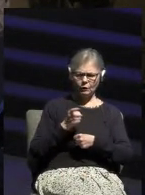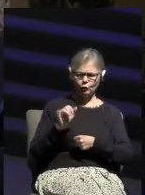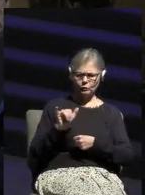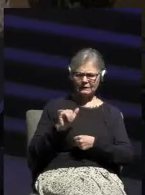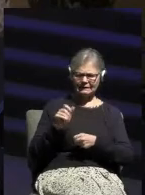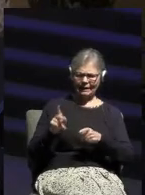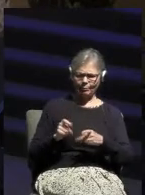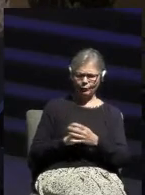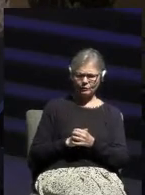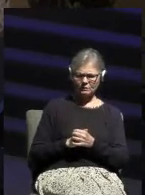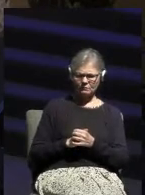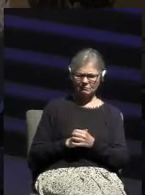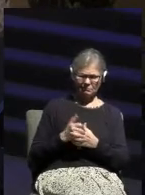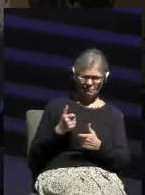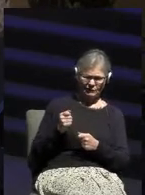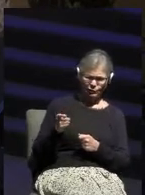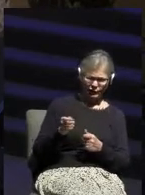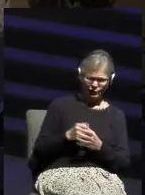Do you trust that?